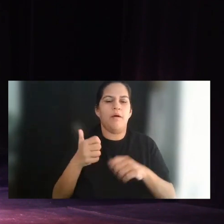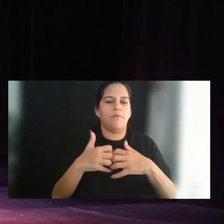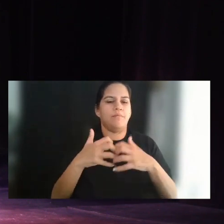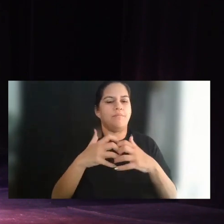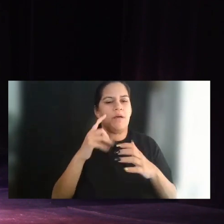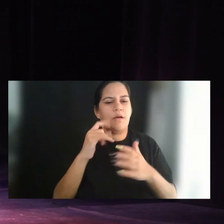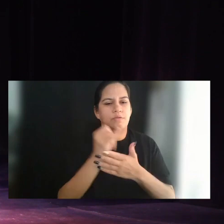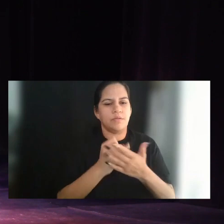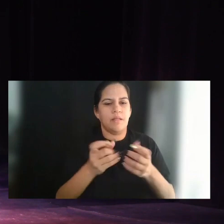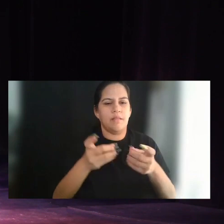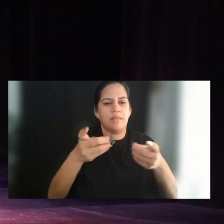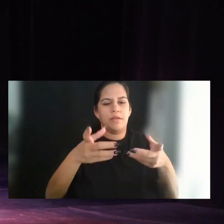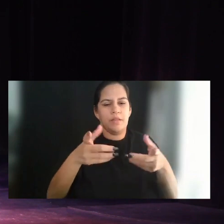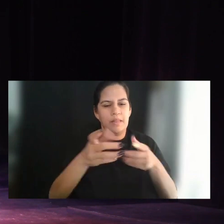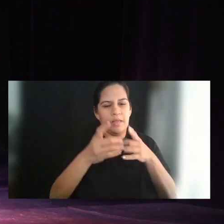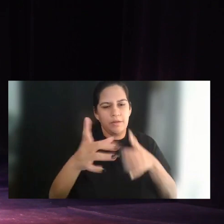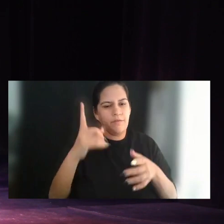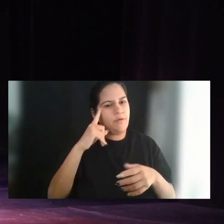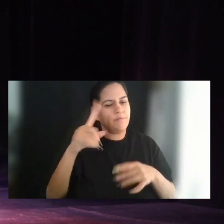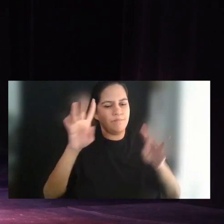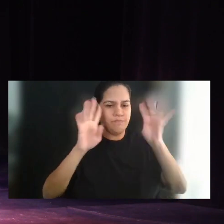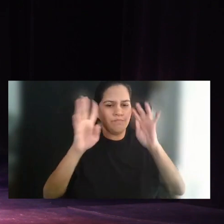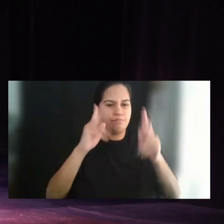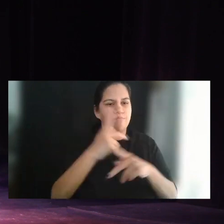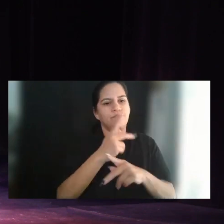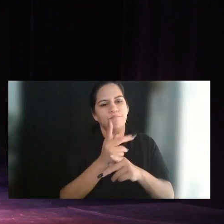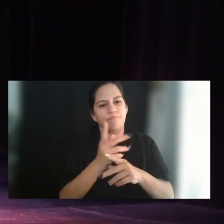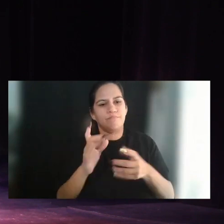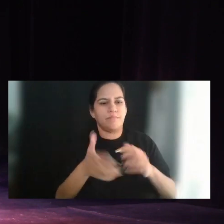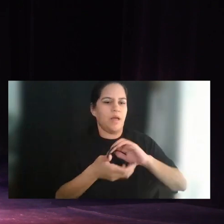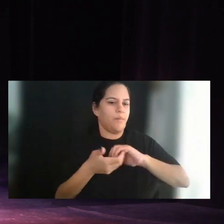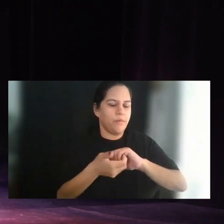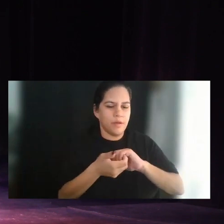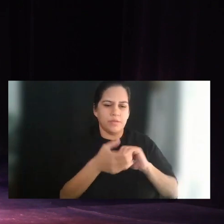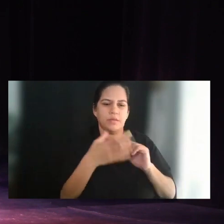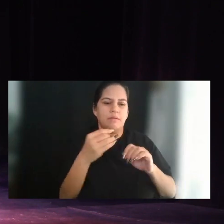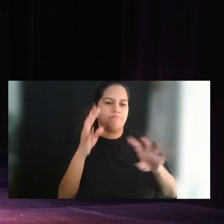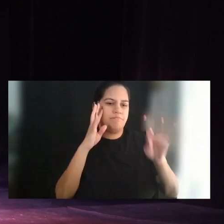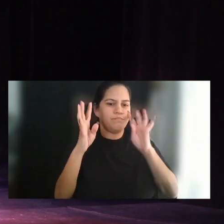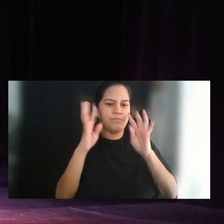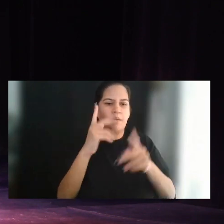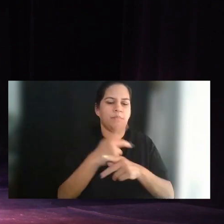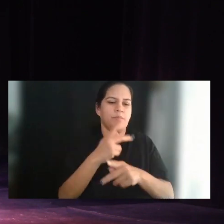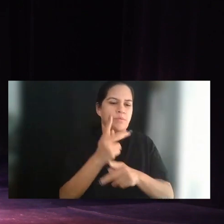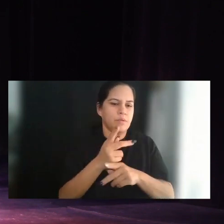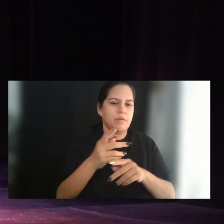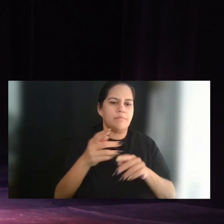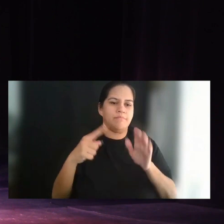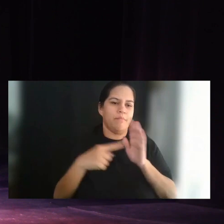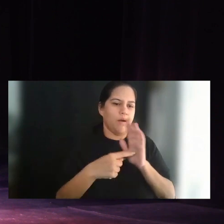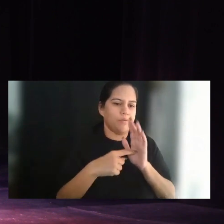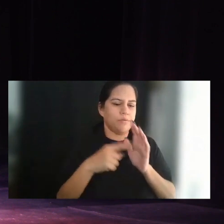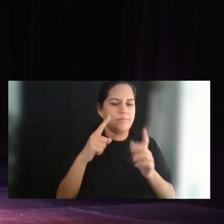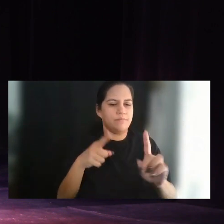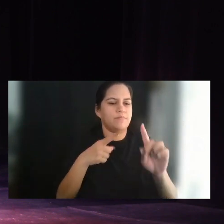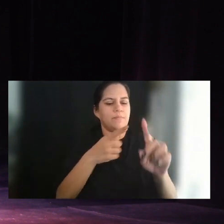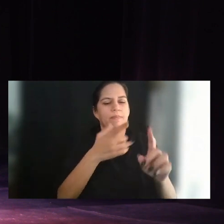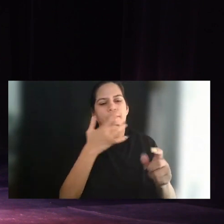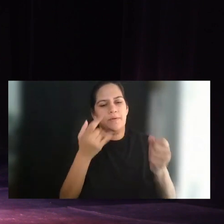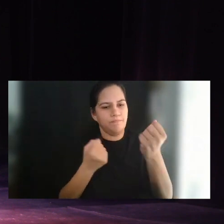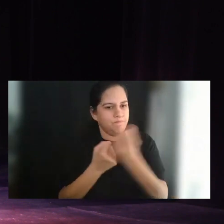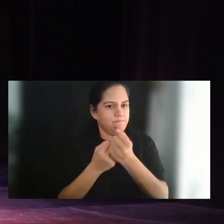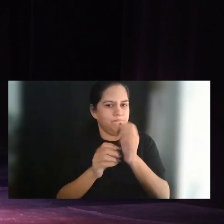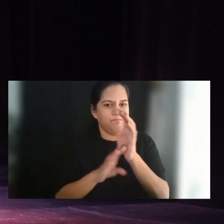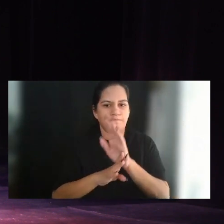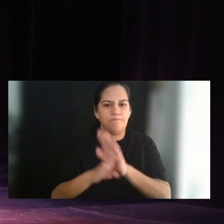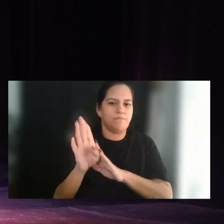productions, international producing collaborations, and innovative producing models which are aimed for better support emerging artists and to make money